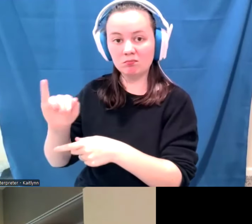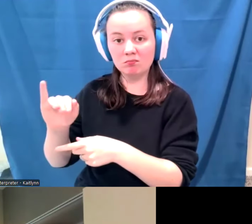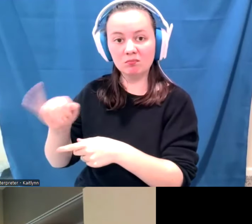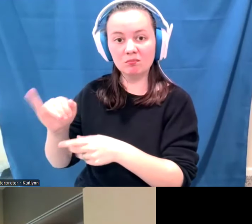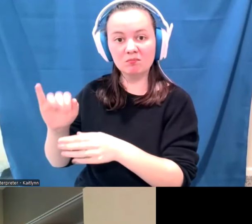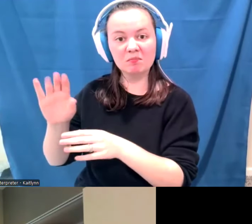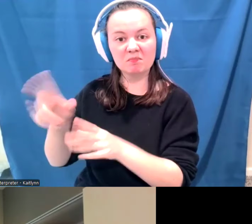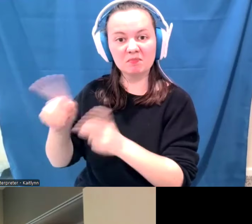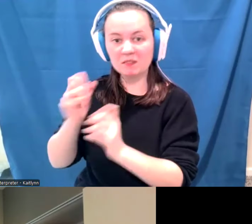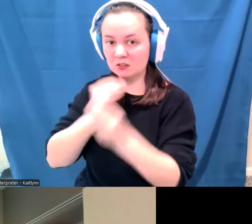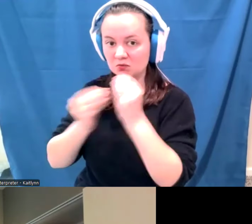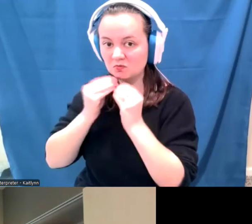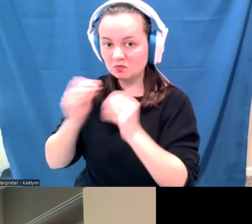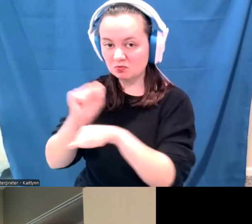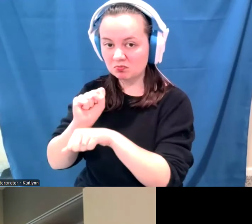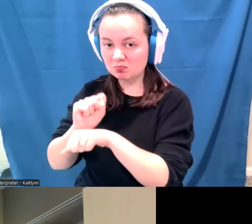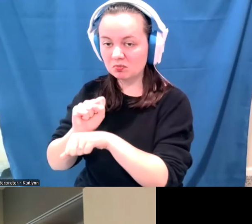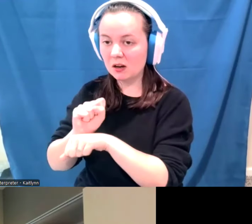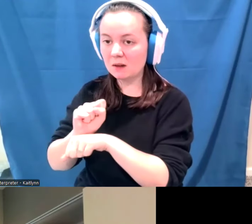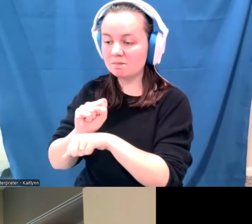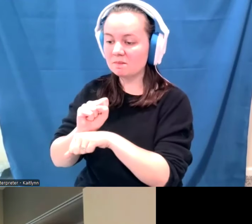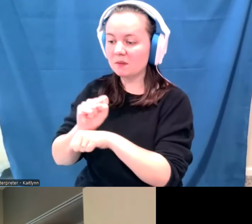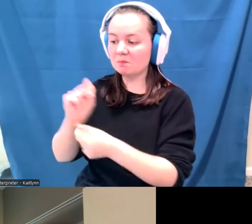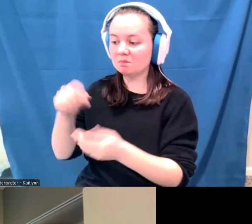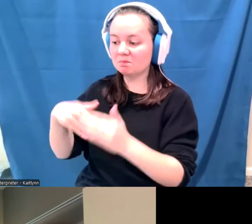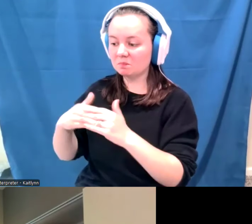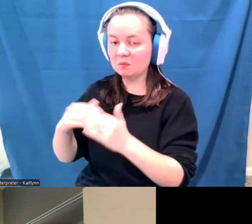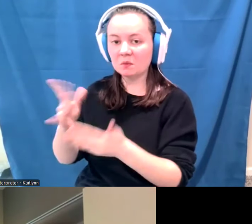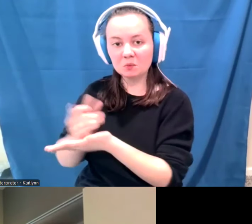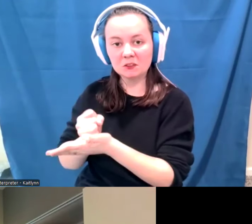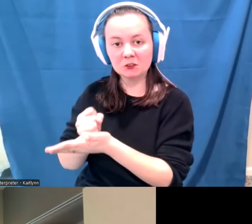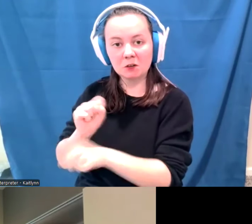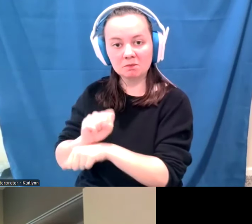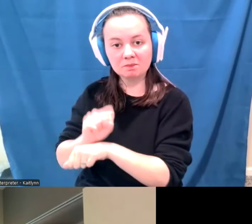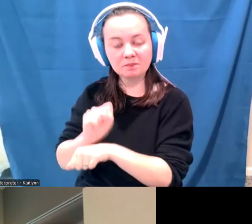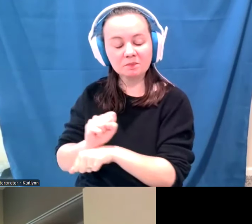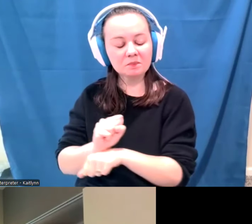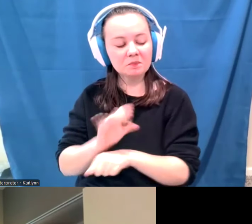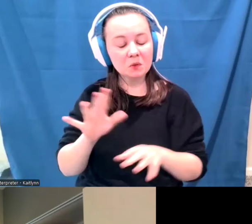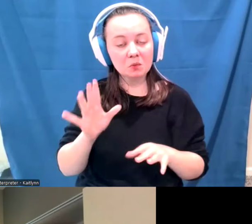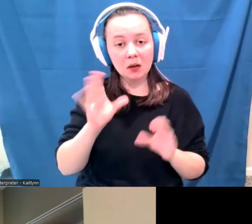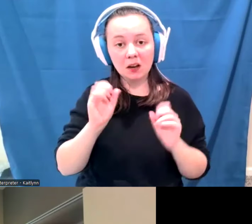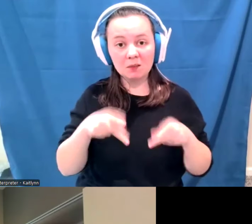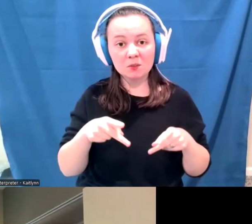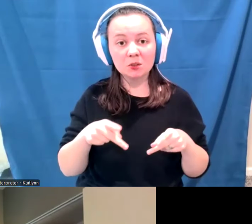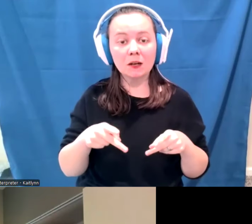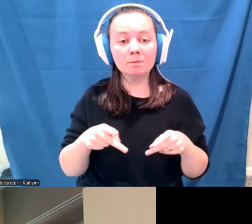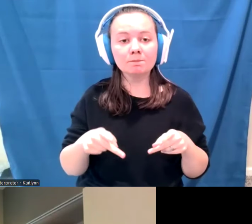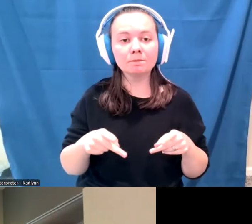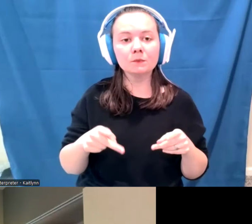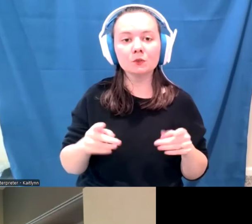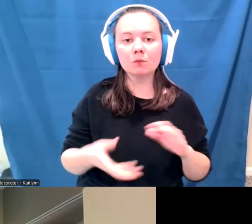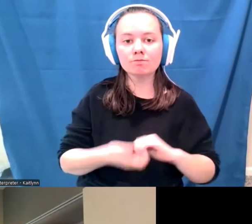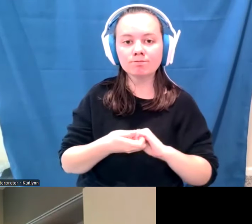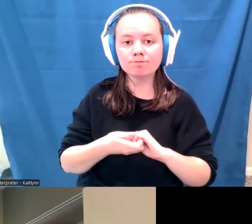that's part of ensuring a supportive environment for these workers, and exploring opportunities to tie increased training and experience